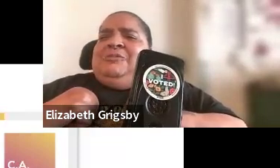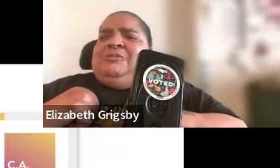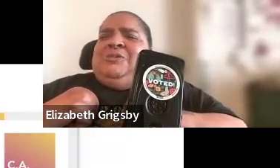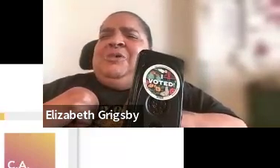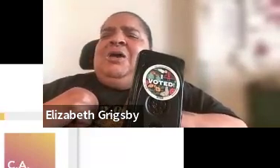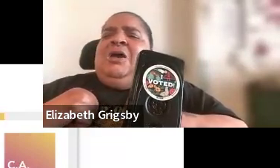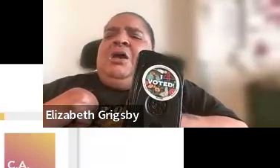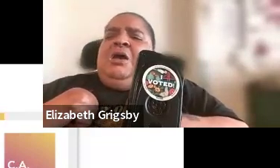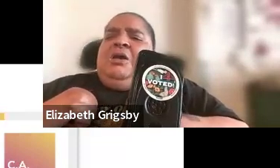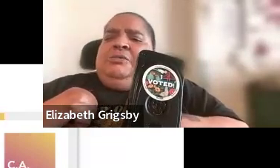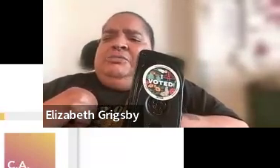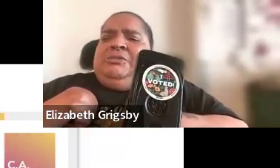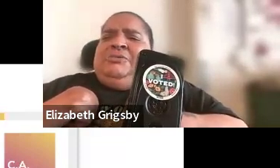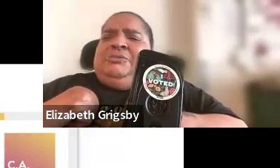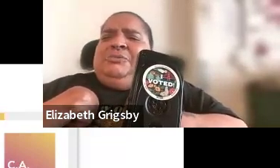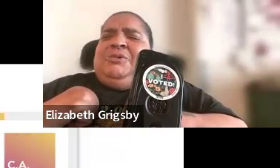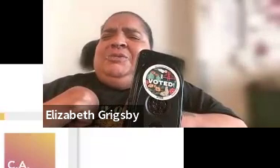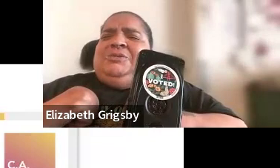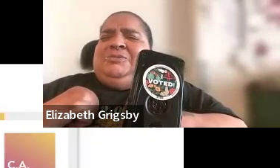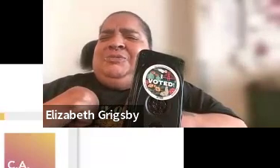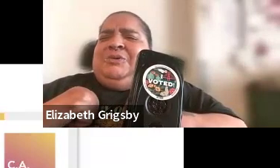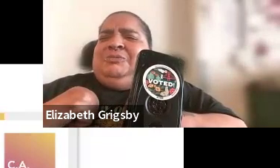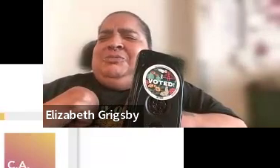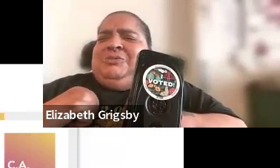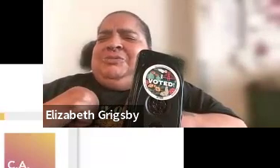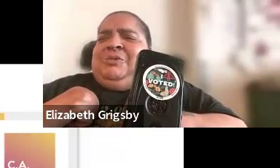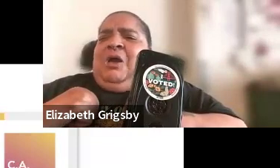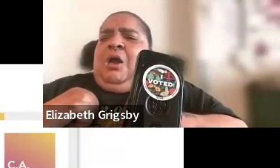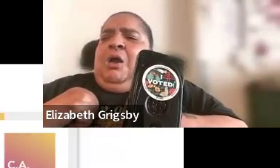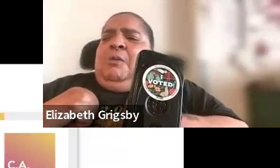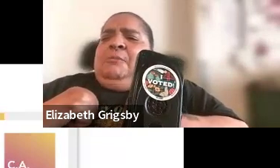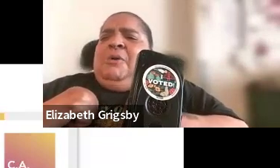guide for the disability services